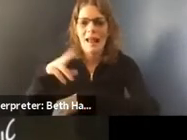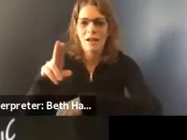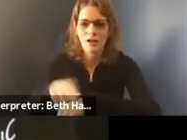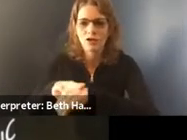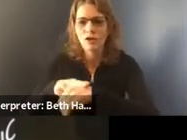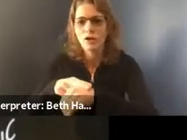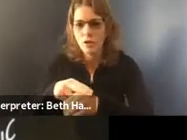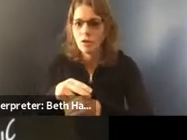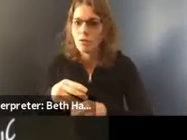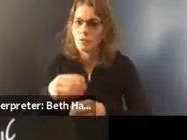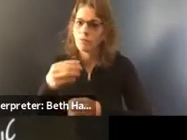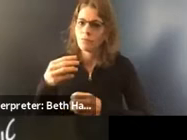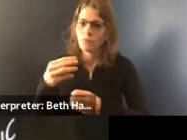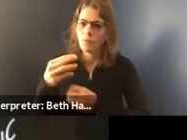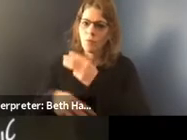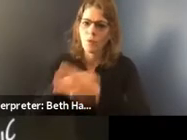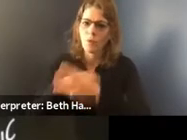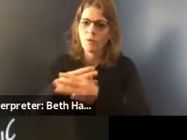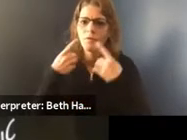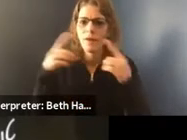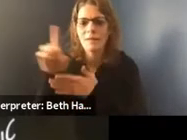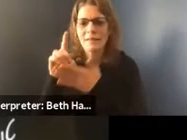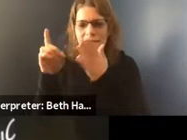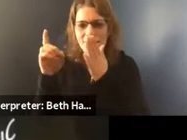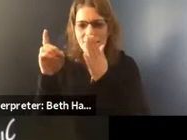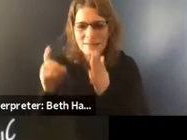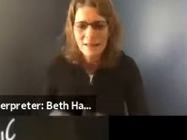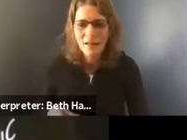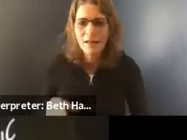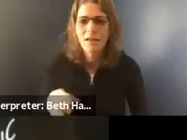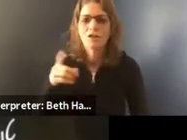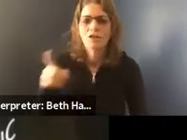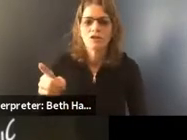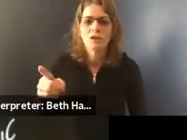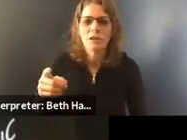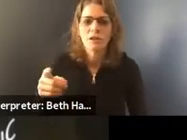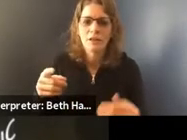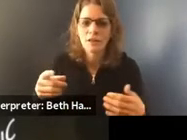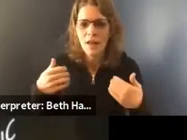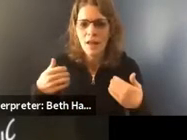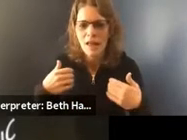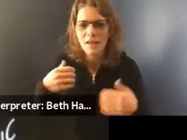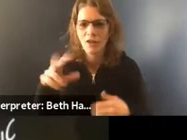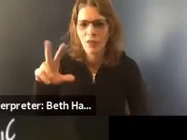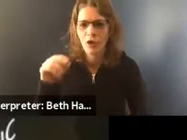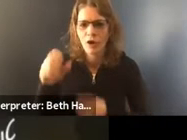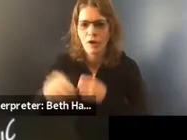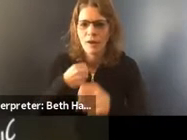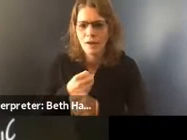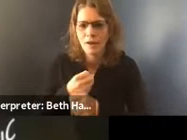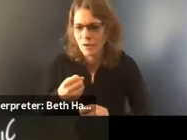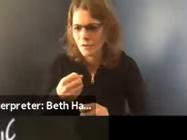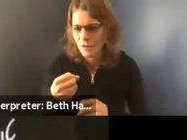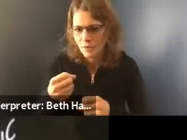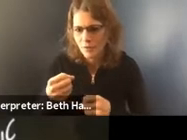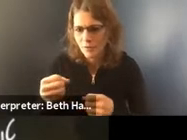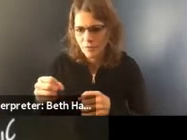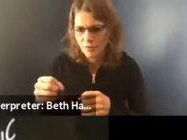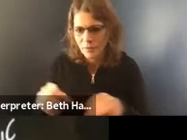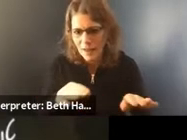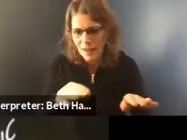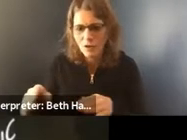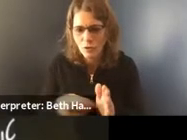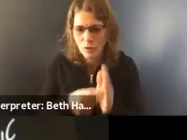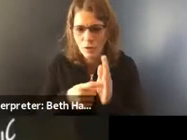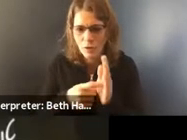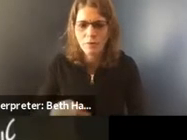leading authority on consumer lifespan behaviors and requirements. For a period of 3 years, Moore